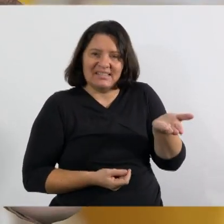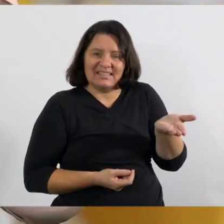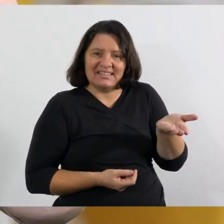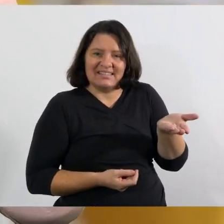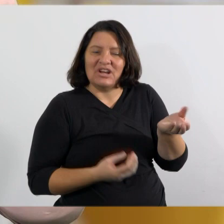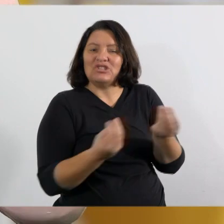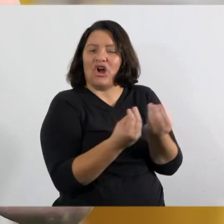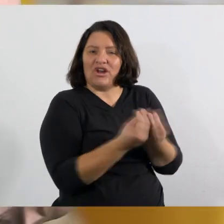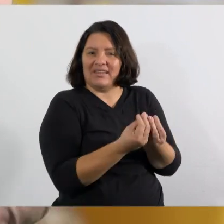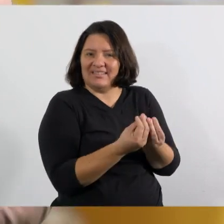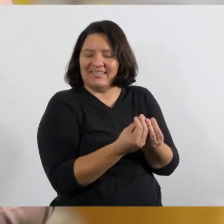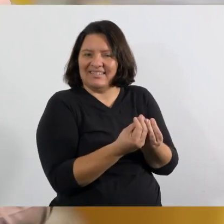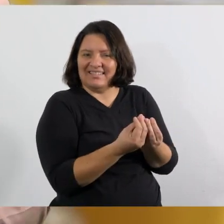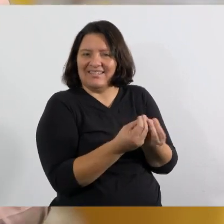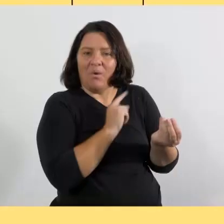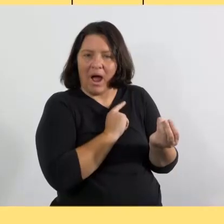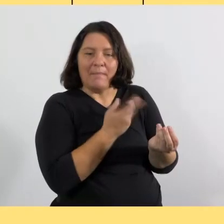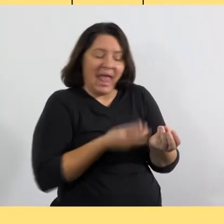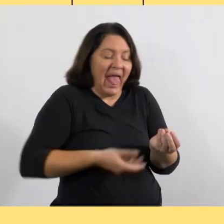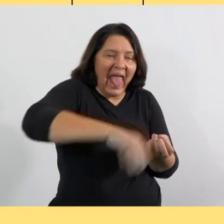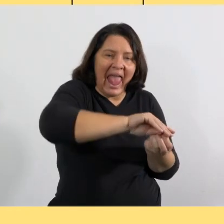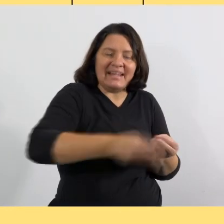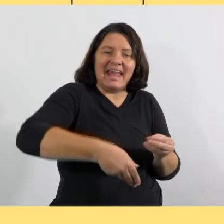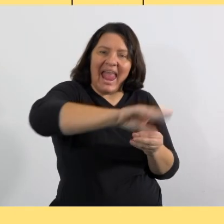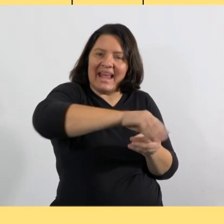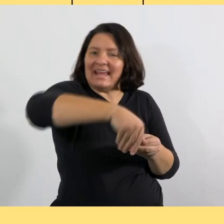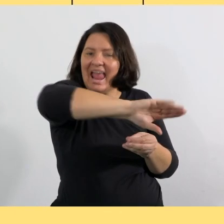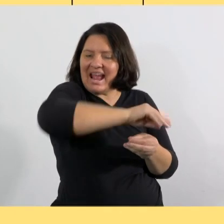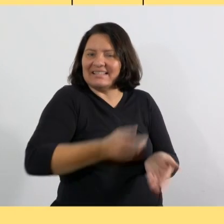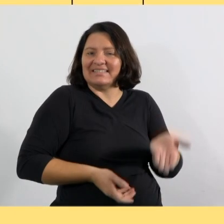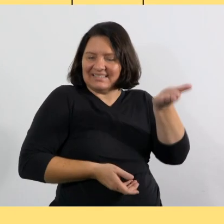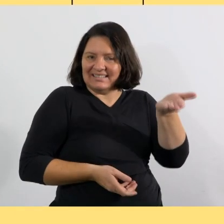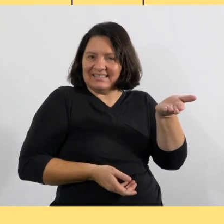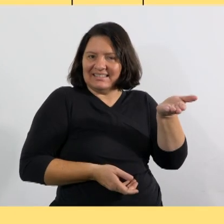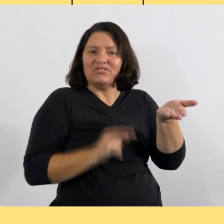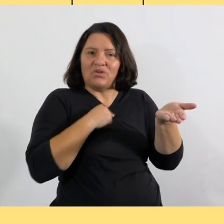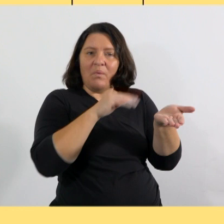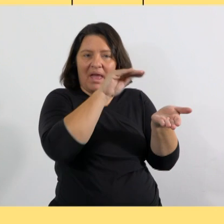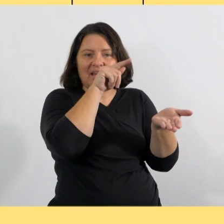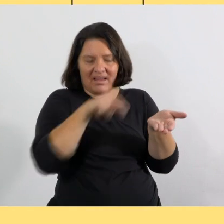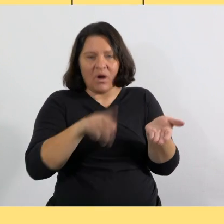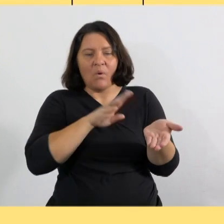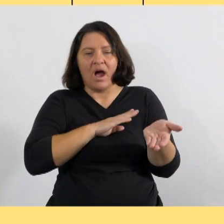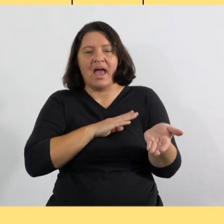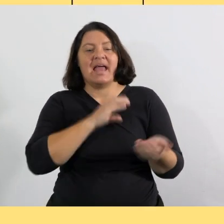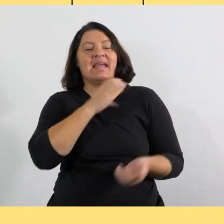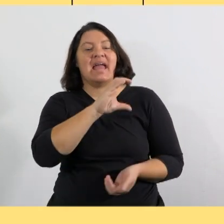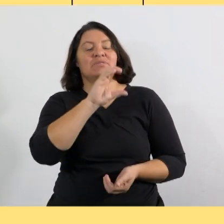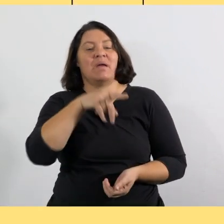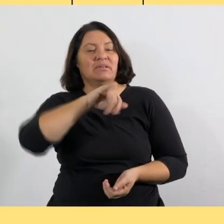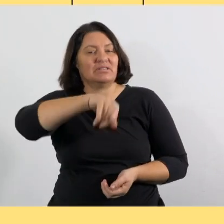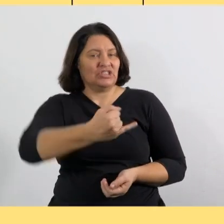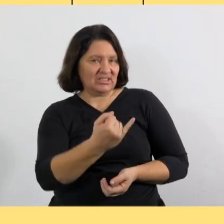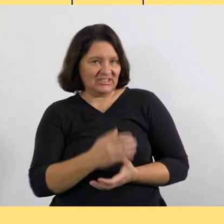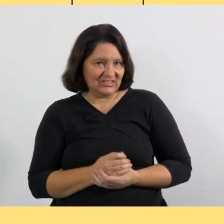my trading stock. Hence, you see here I have my bank because I am posting from my cash payments